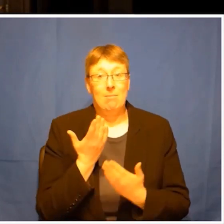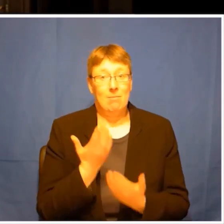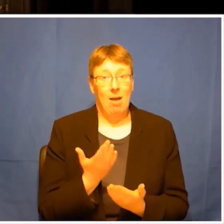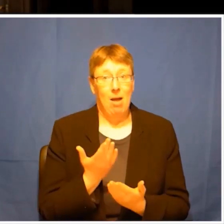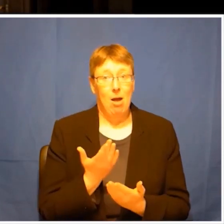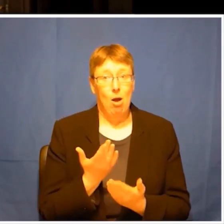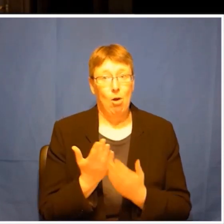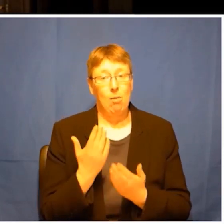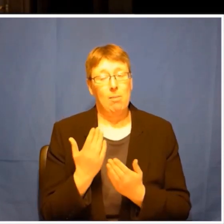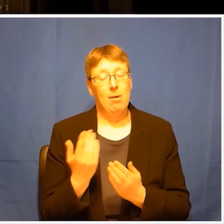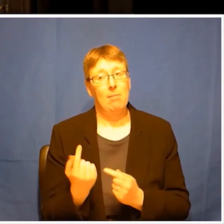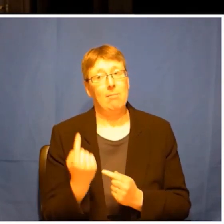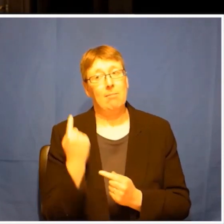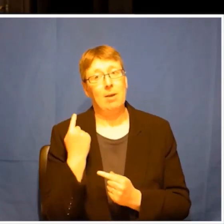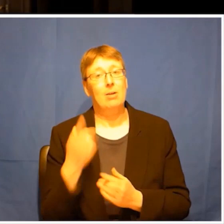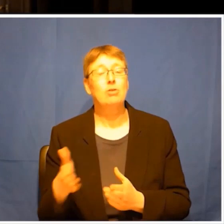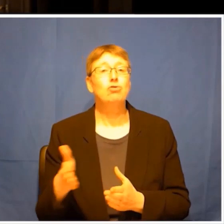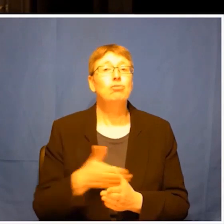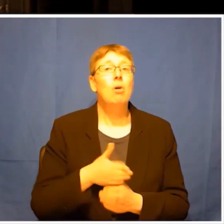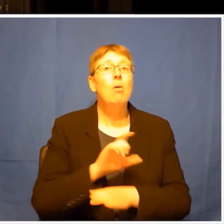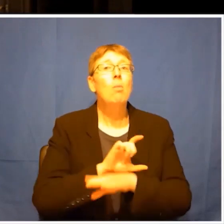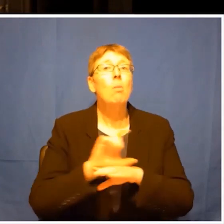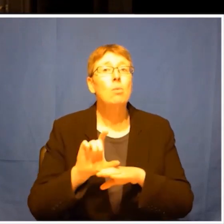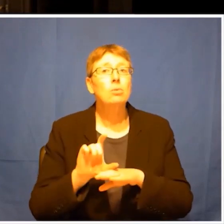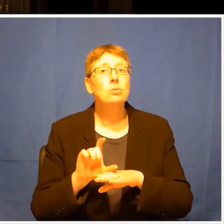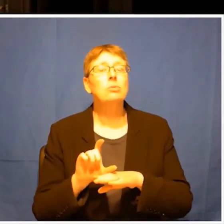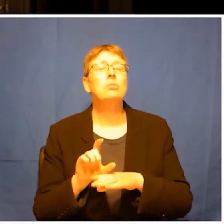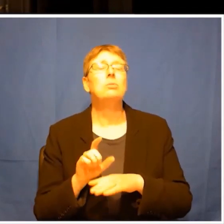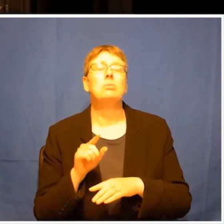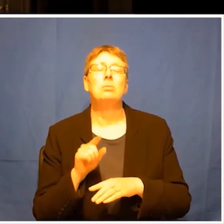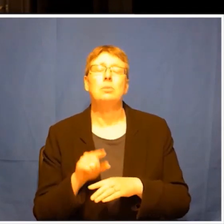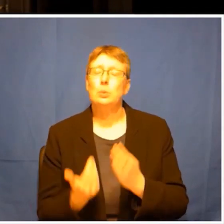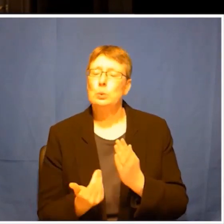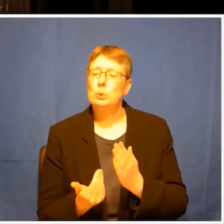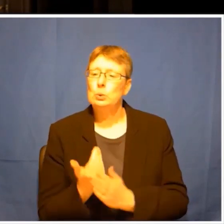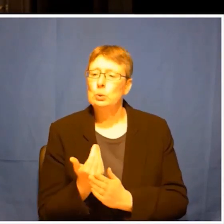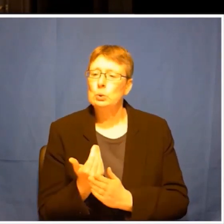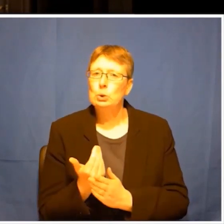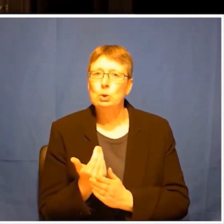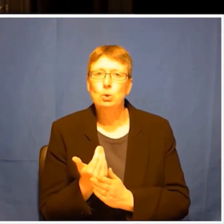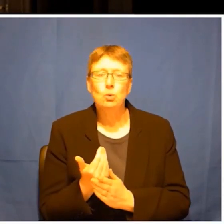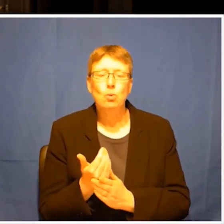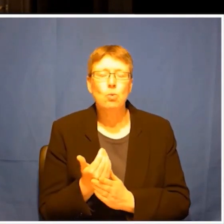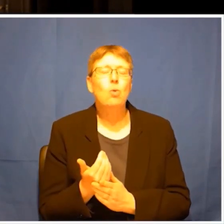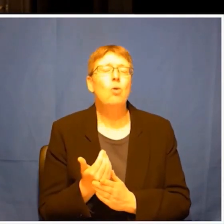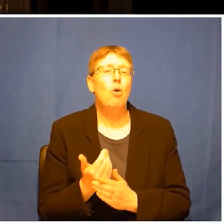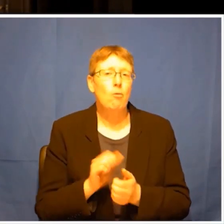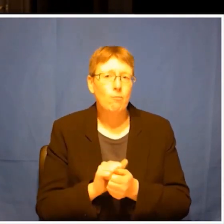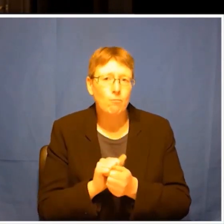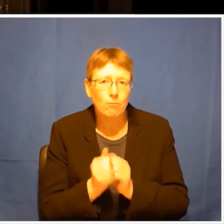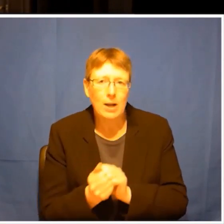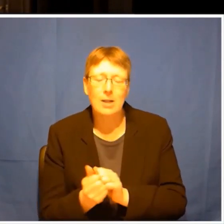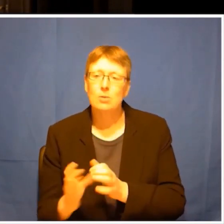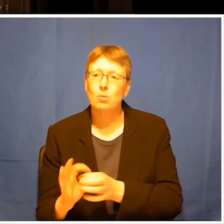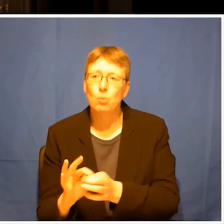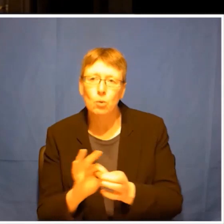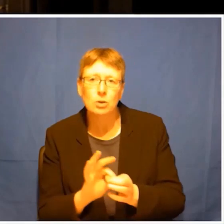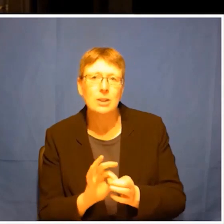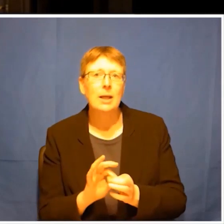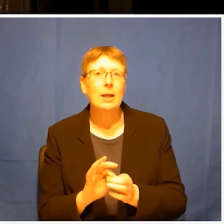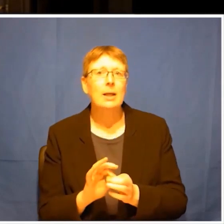that you were when you started here in Edinburgh. Think about the new friends that you've made, the new contacts, the new knowledge, the new